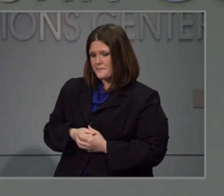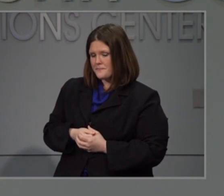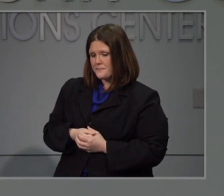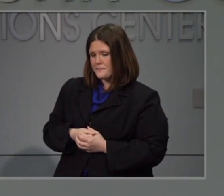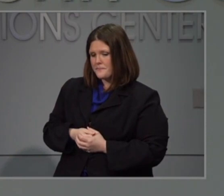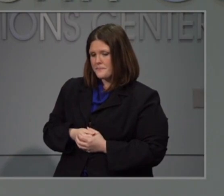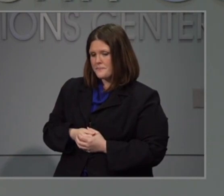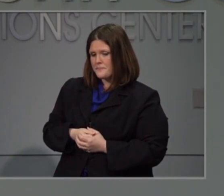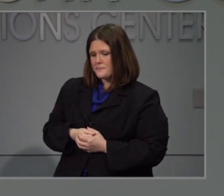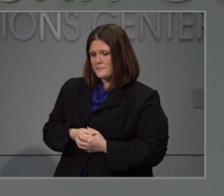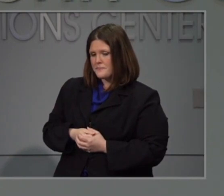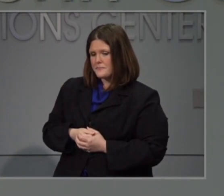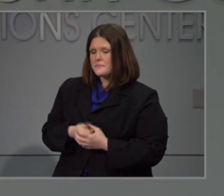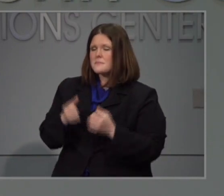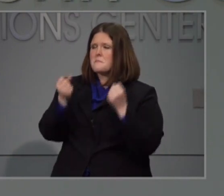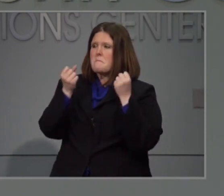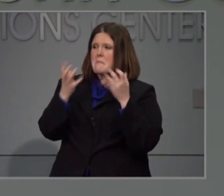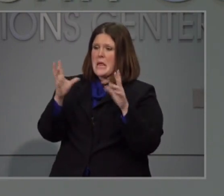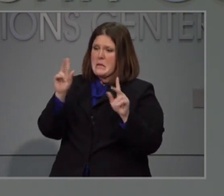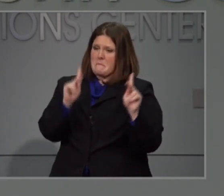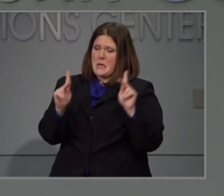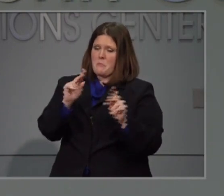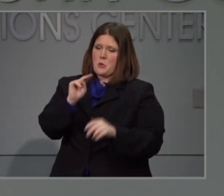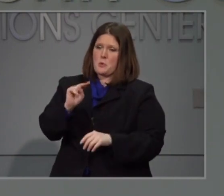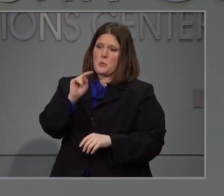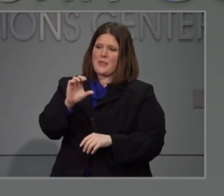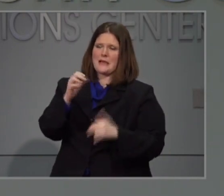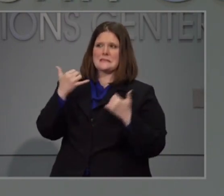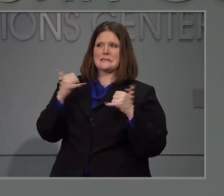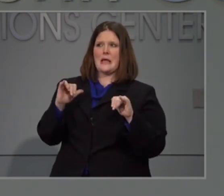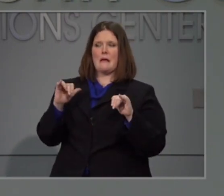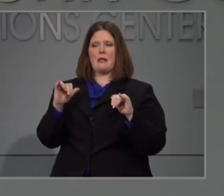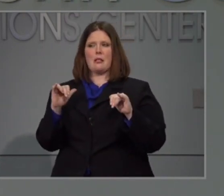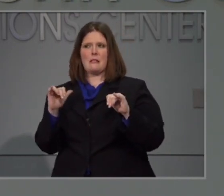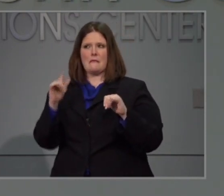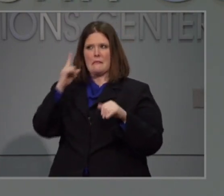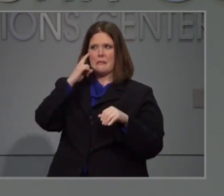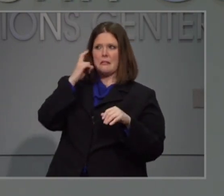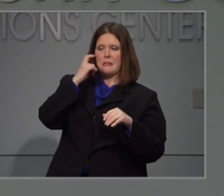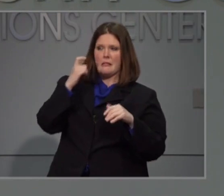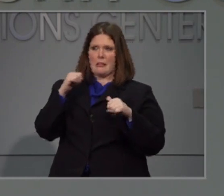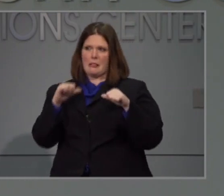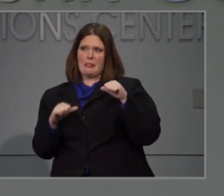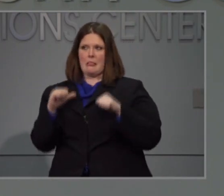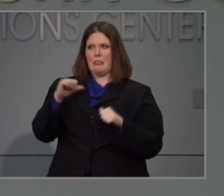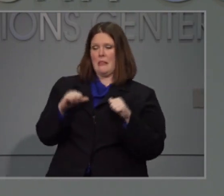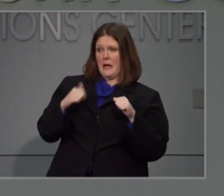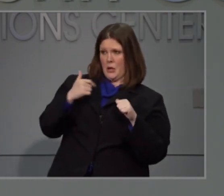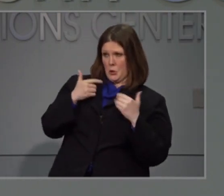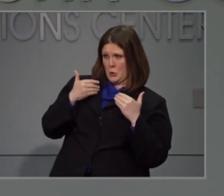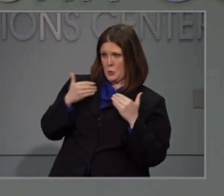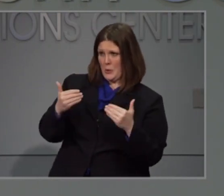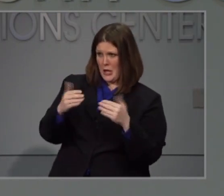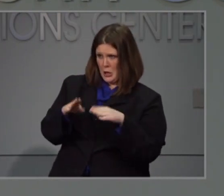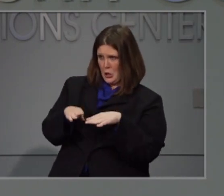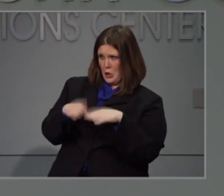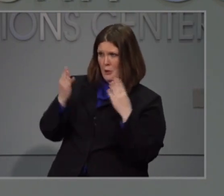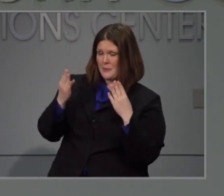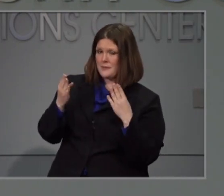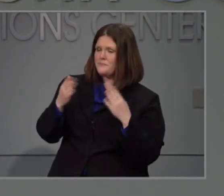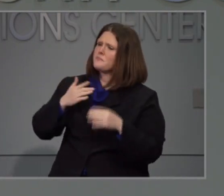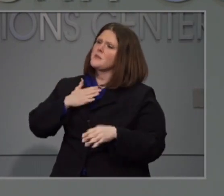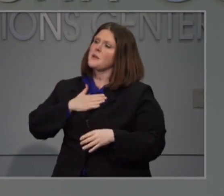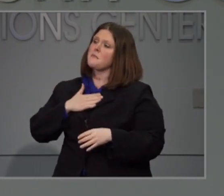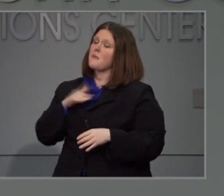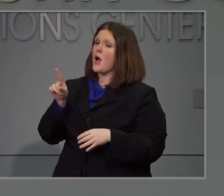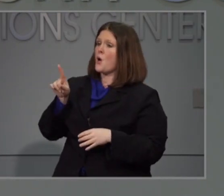lineage, including healthcare officials, are still skeptical about moving forward in reopening North Carolina at this time. My question specifically